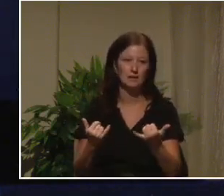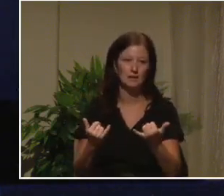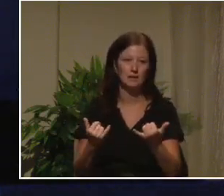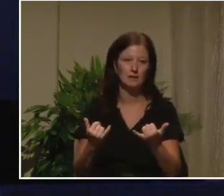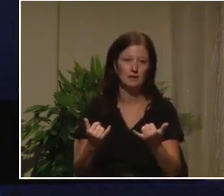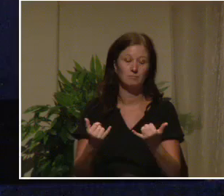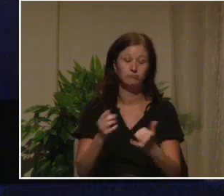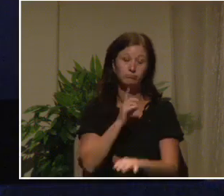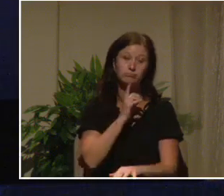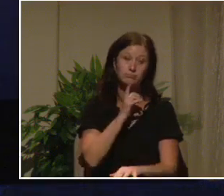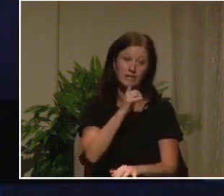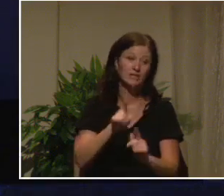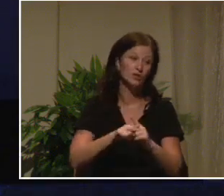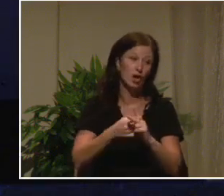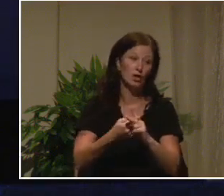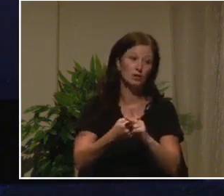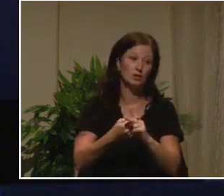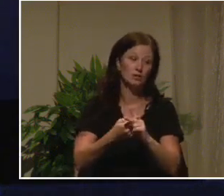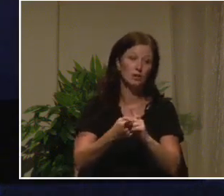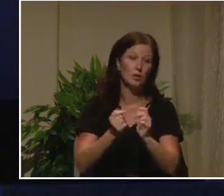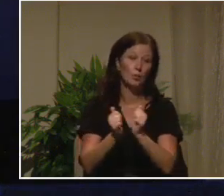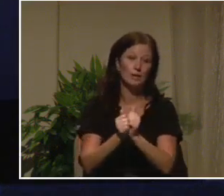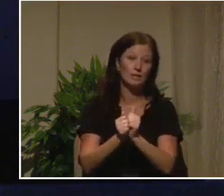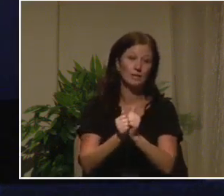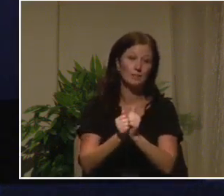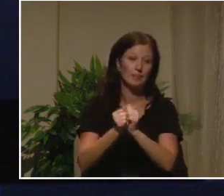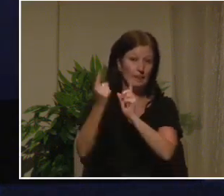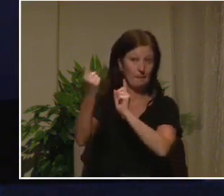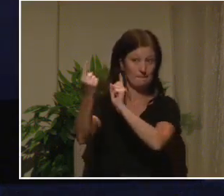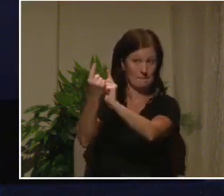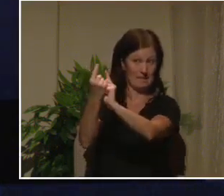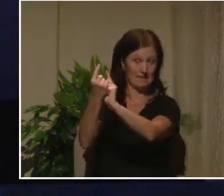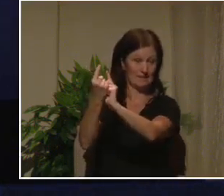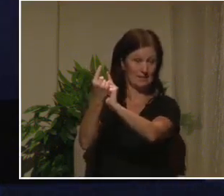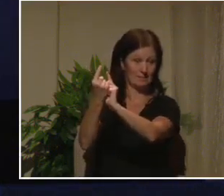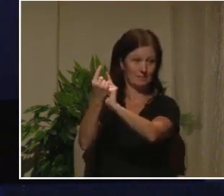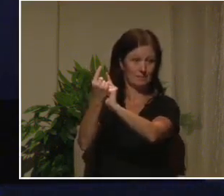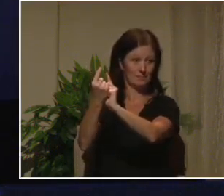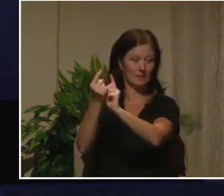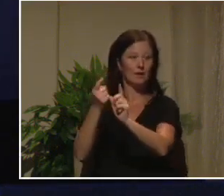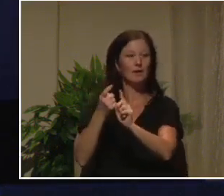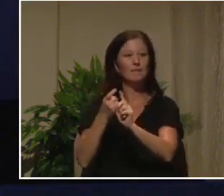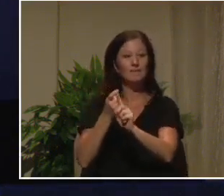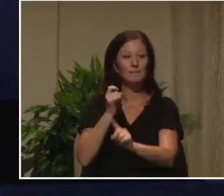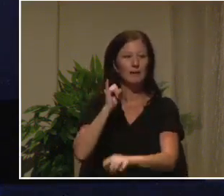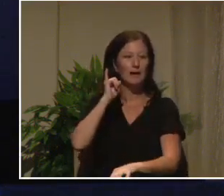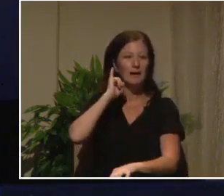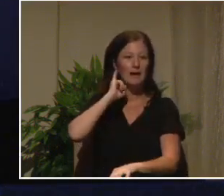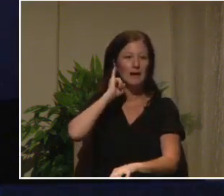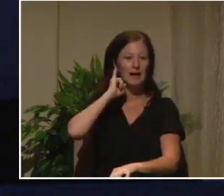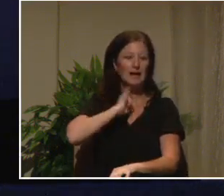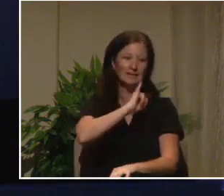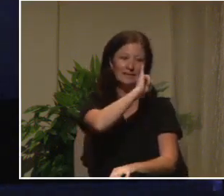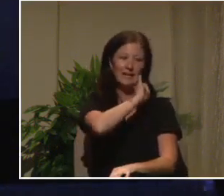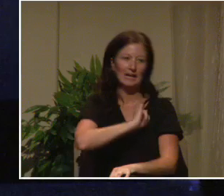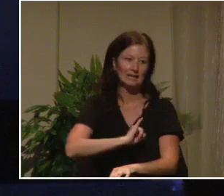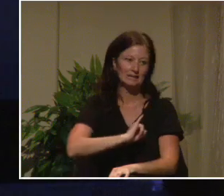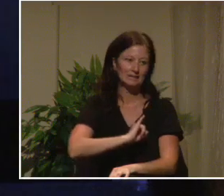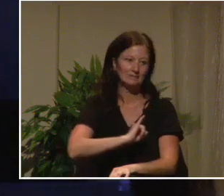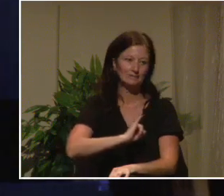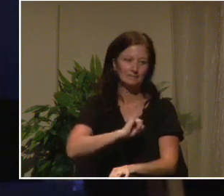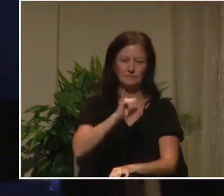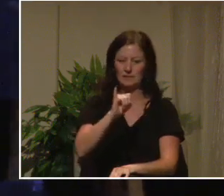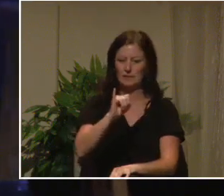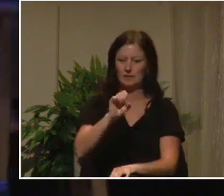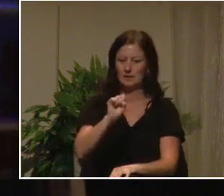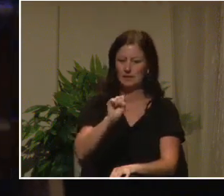most profound God encounters, and that's the one that Isaiah had with God when he was in the temple worshiping one